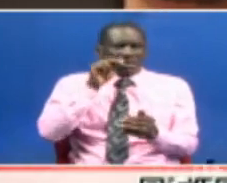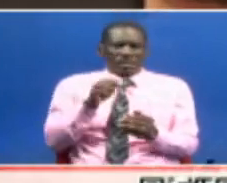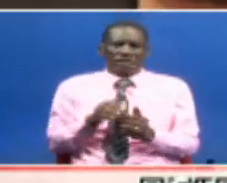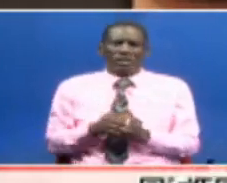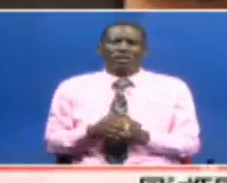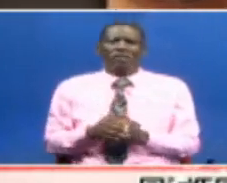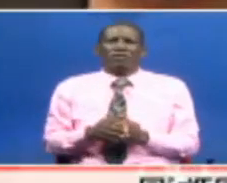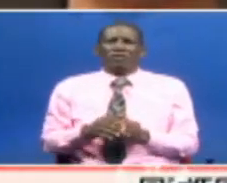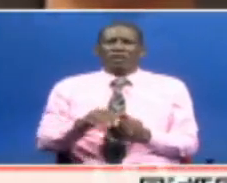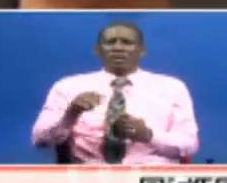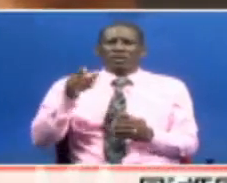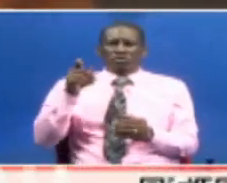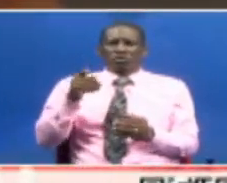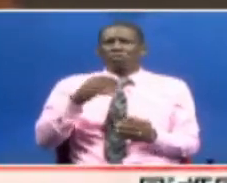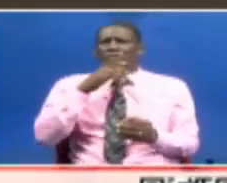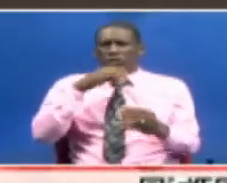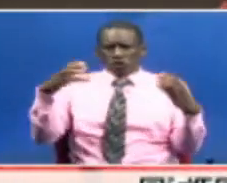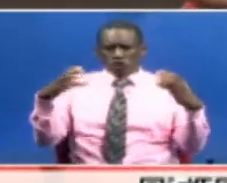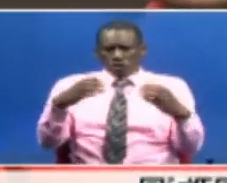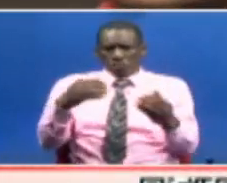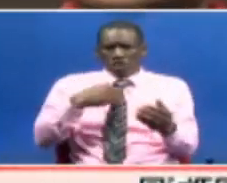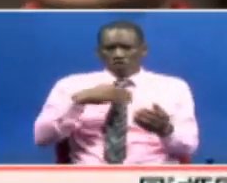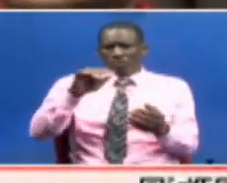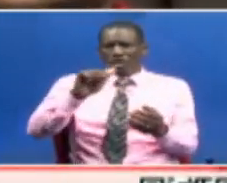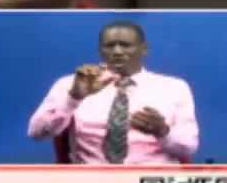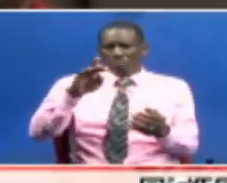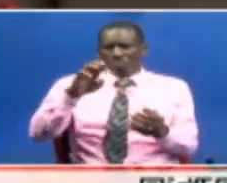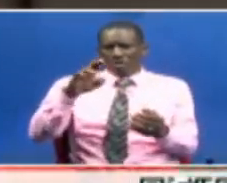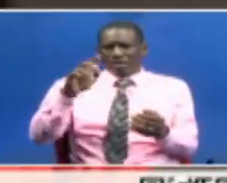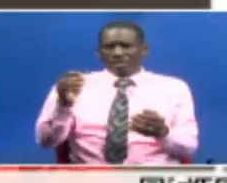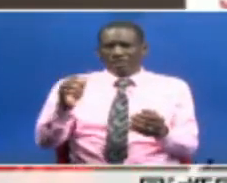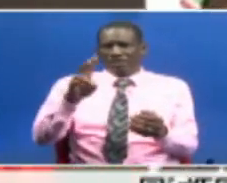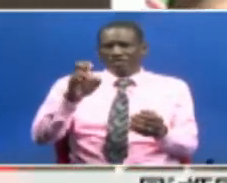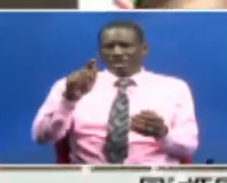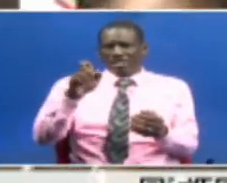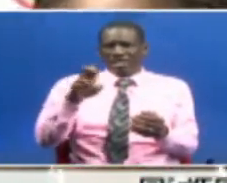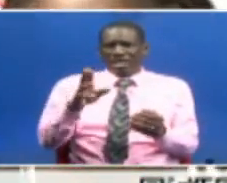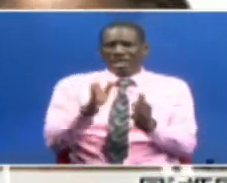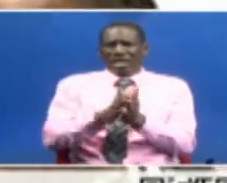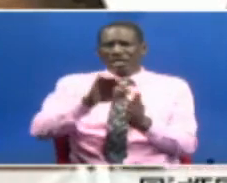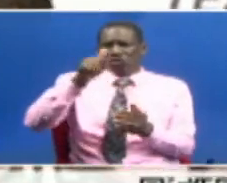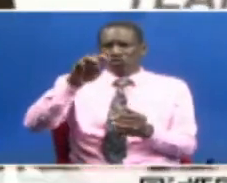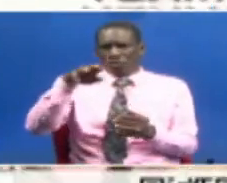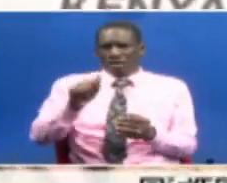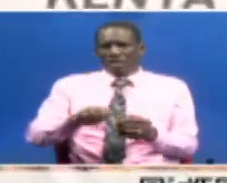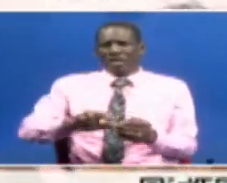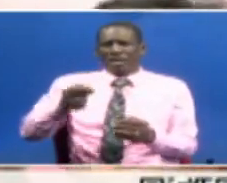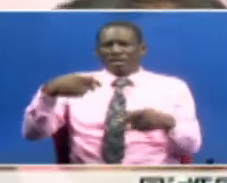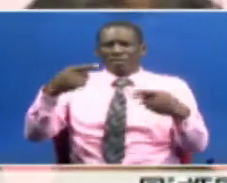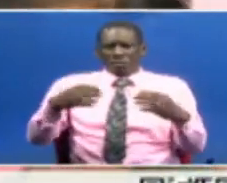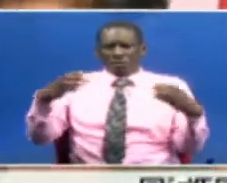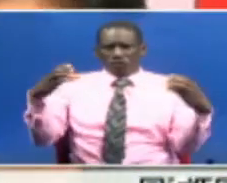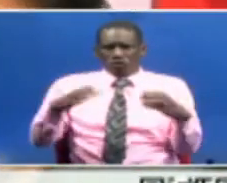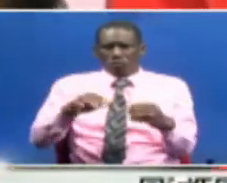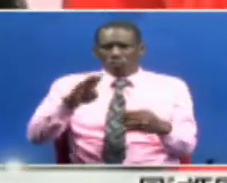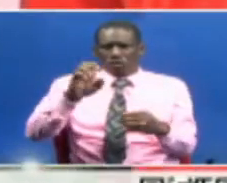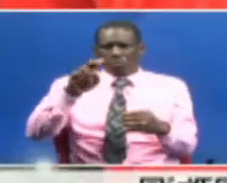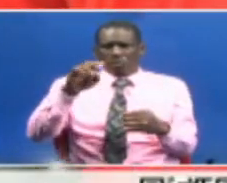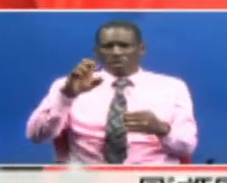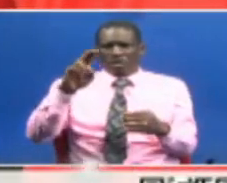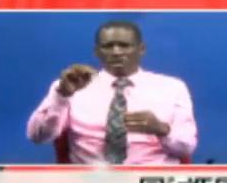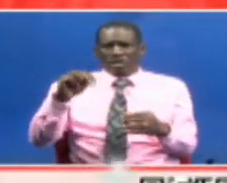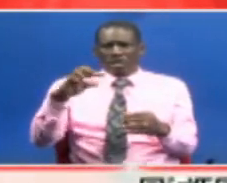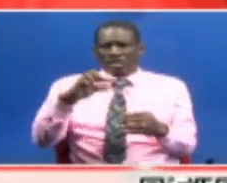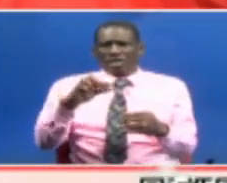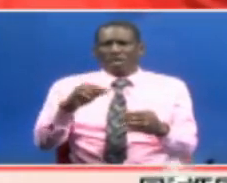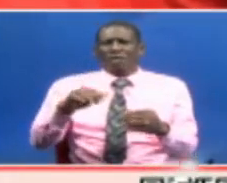team, which also has Albert Odera, Victor Ochieng and Fahim Juma. Kenya has been grouped with Benin, Madagascar, Morocco and